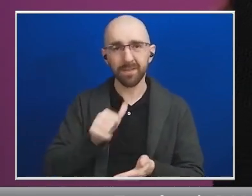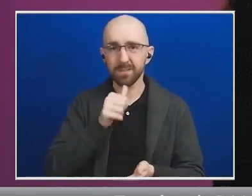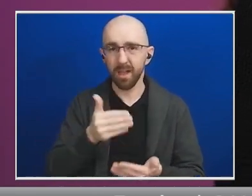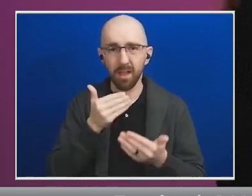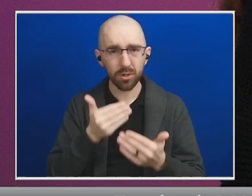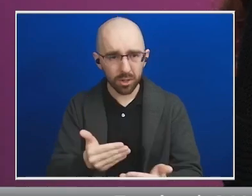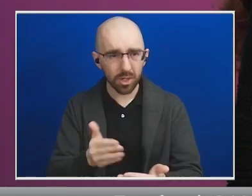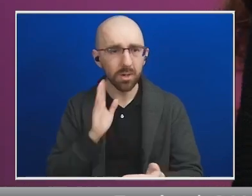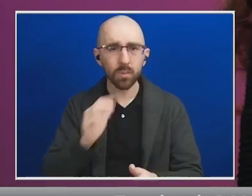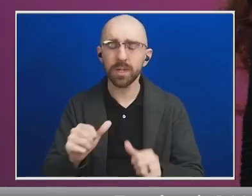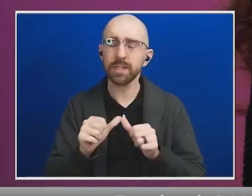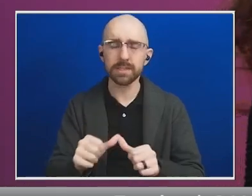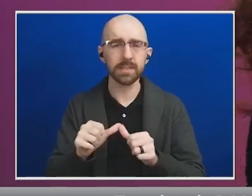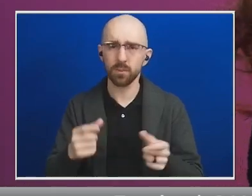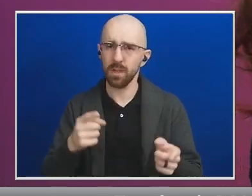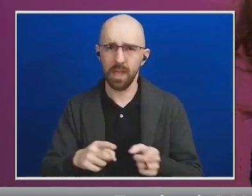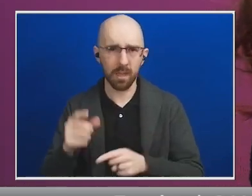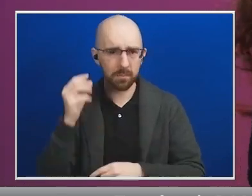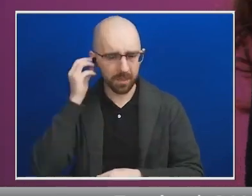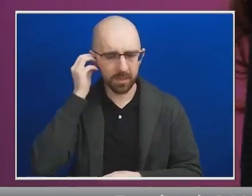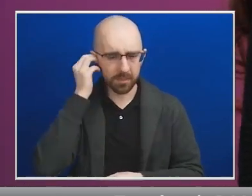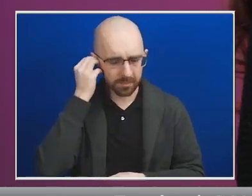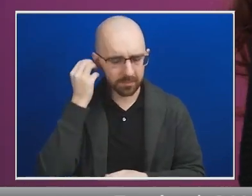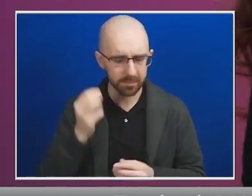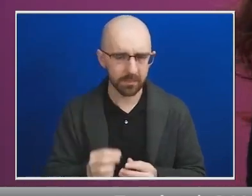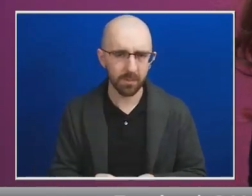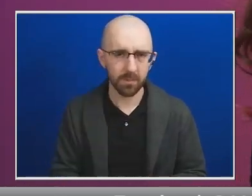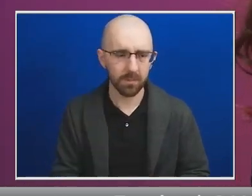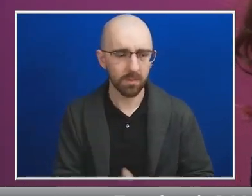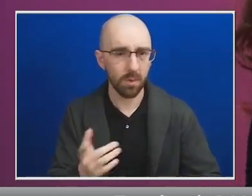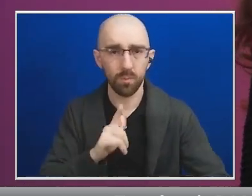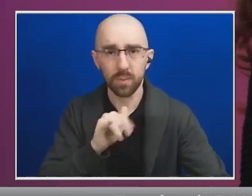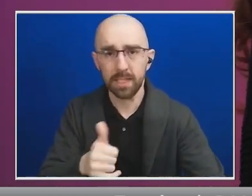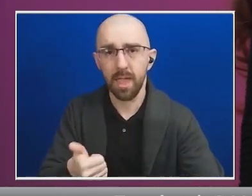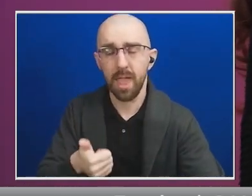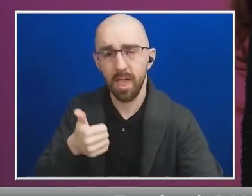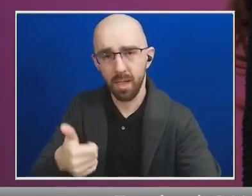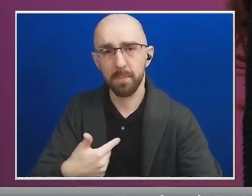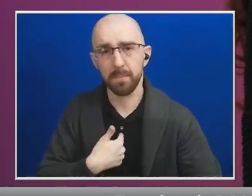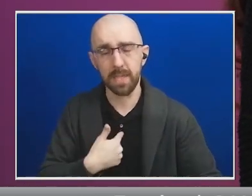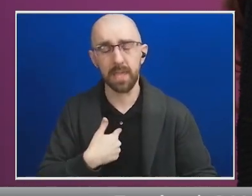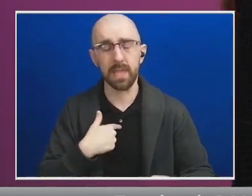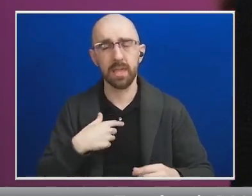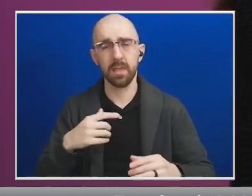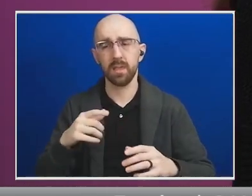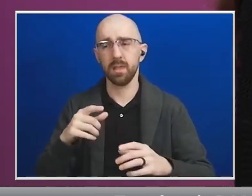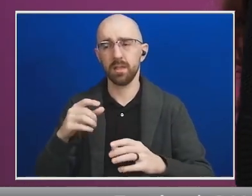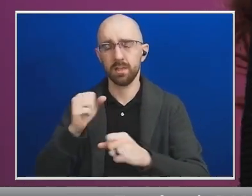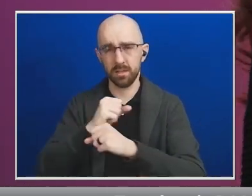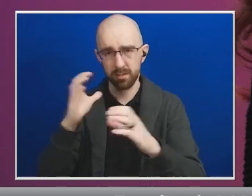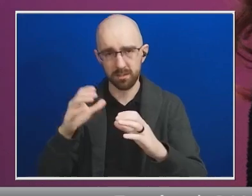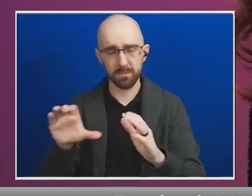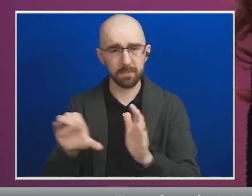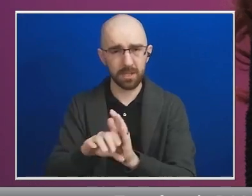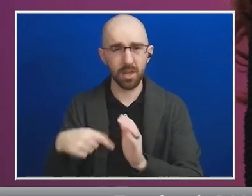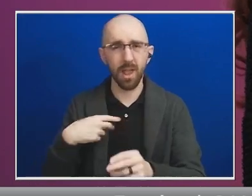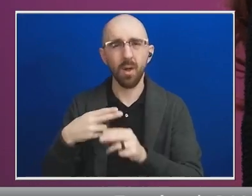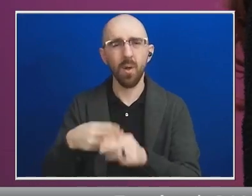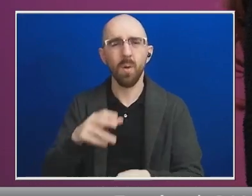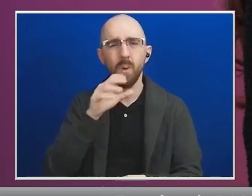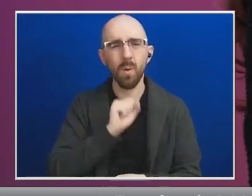to happen. So I think what really helped me put a picture to it was, I call it the olden days, is